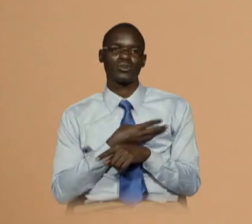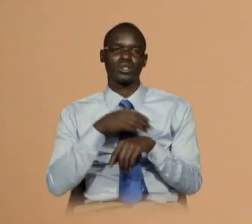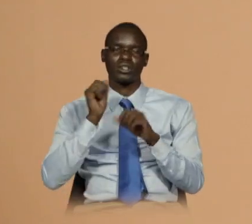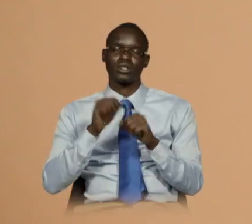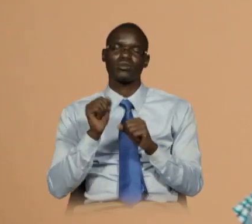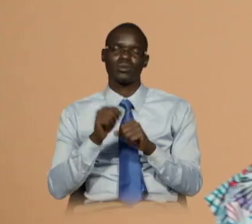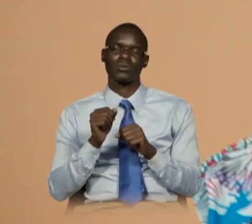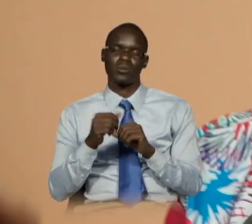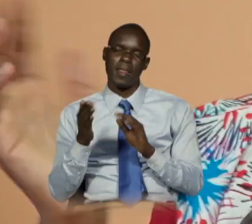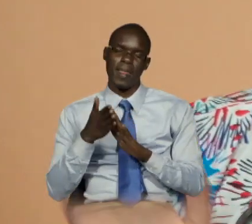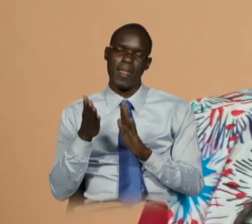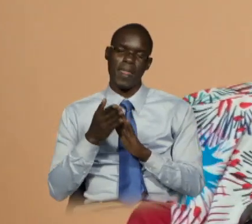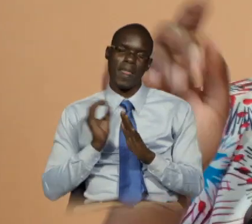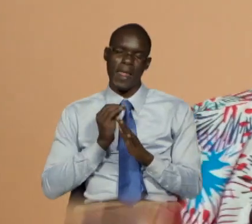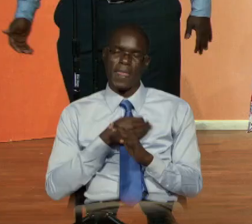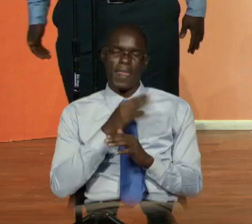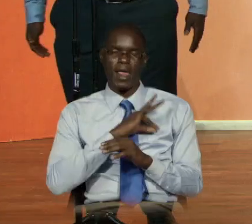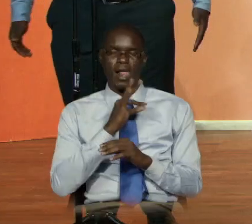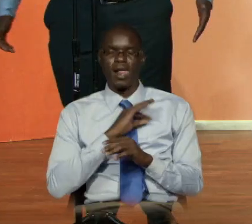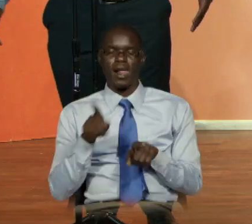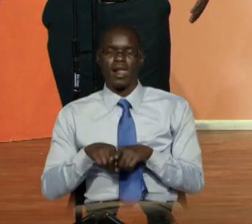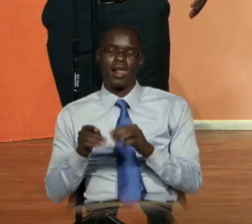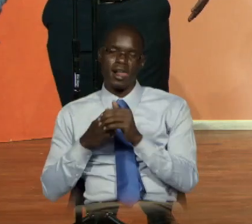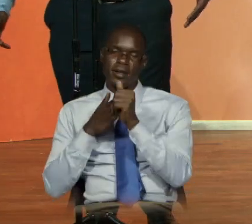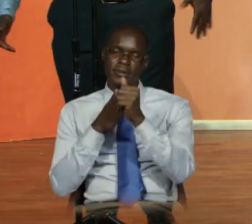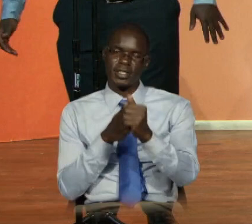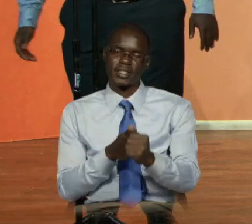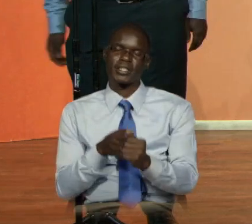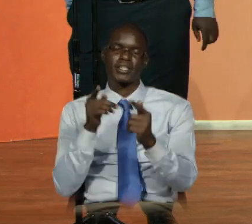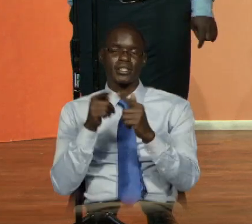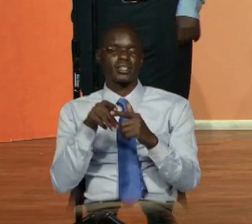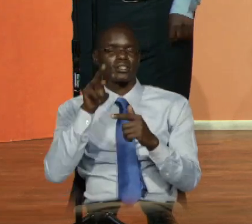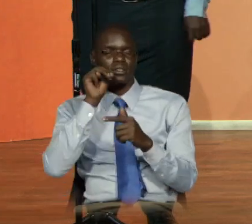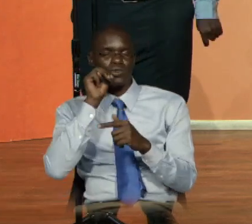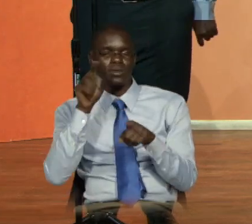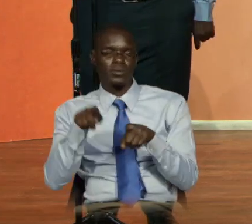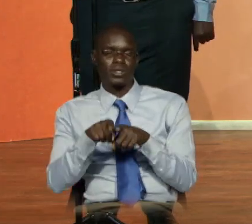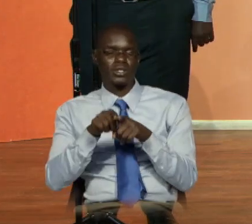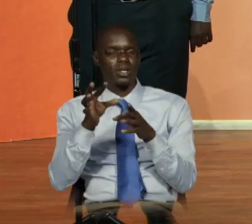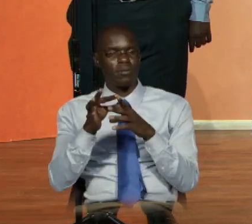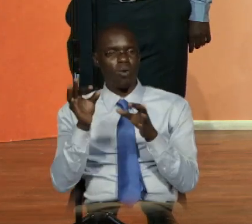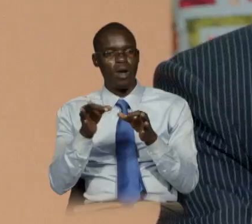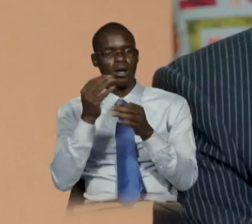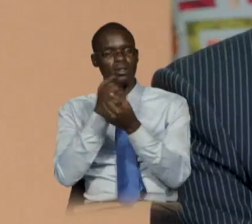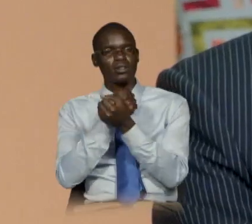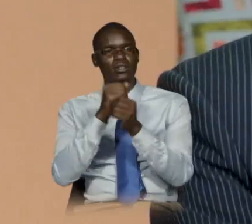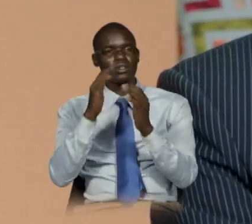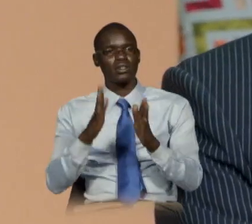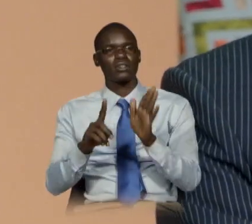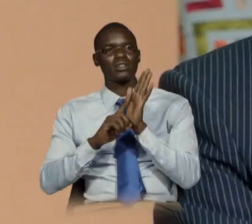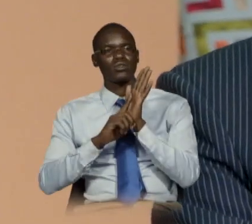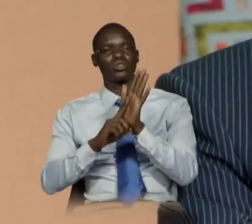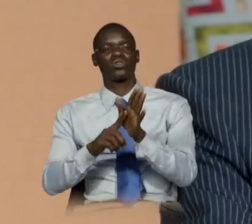and hearts that are sore, leading them forth in ways of salvation, showing